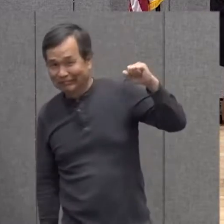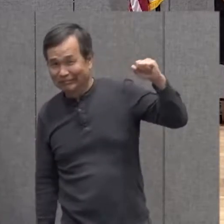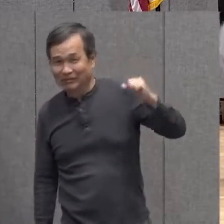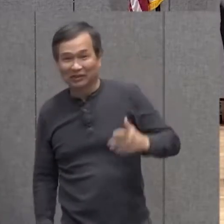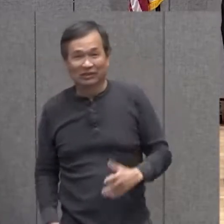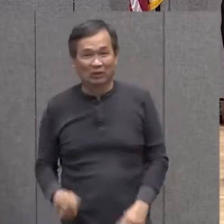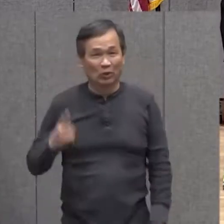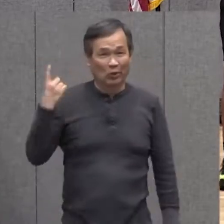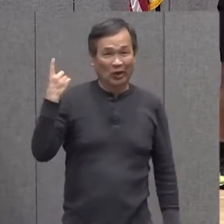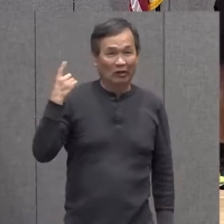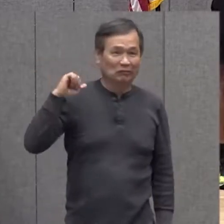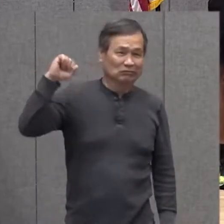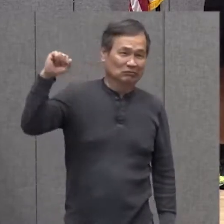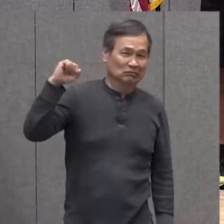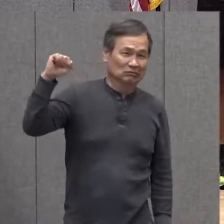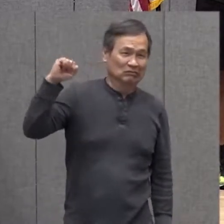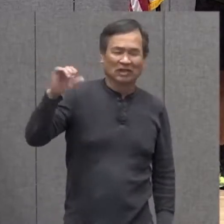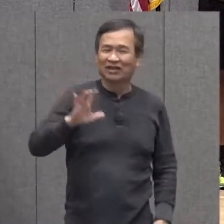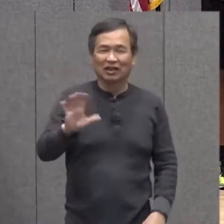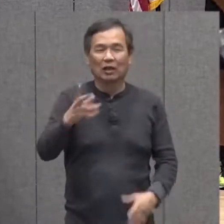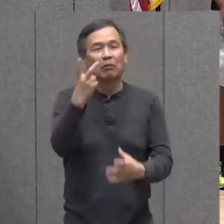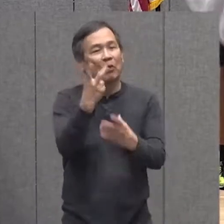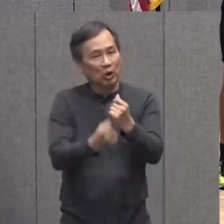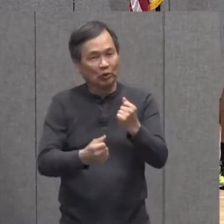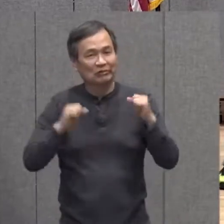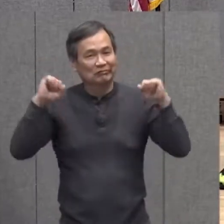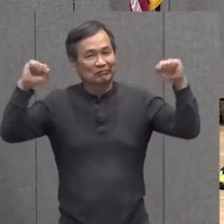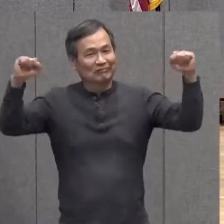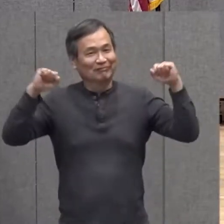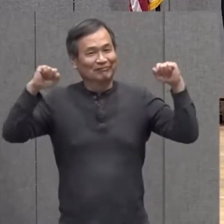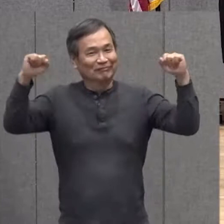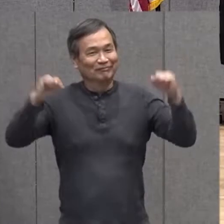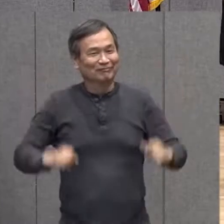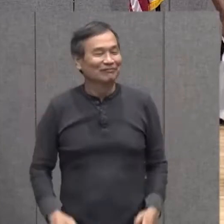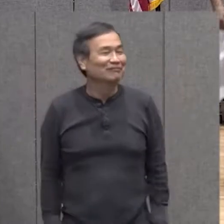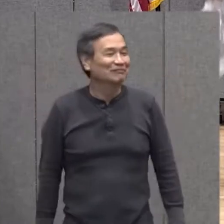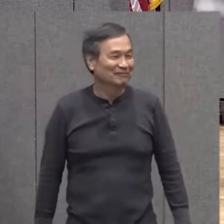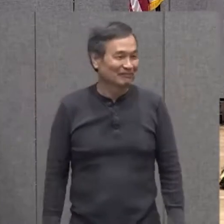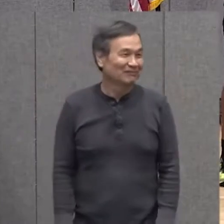nuestra favorita y por eso tenemos que practicar más.